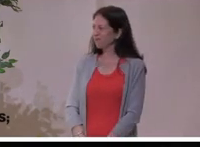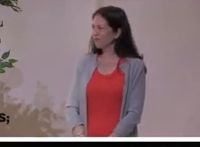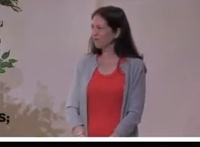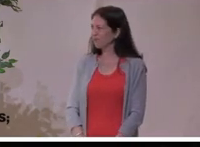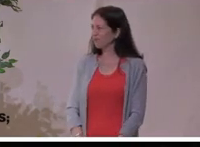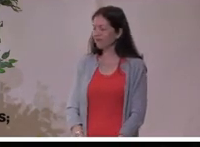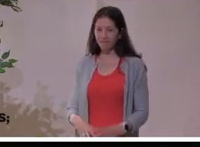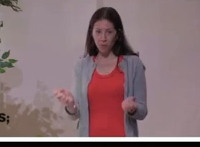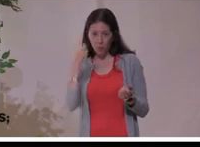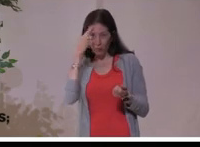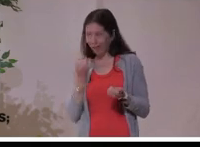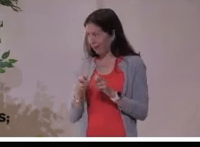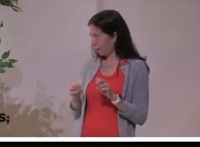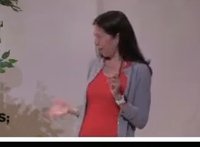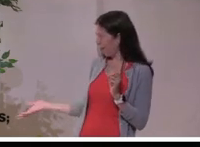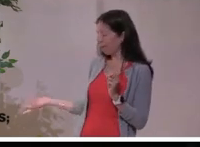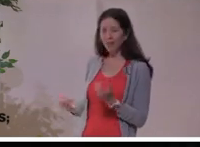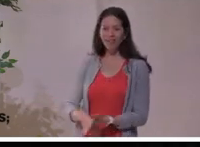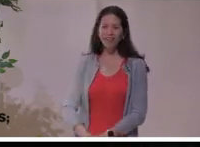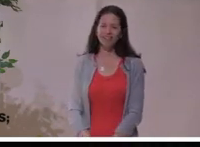What y'all think about that panel, y'all?